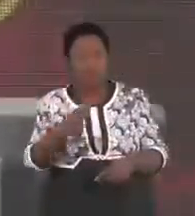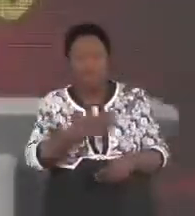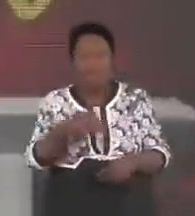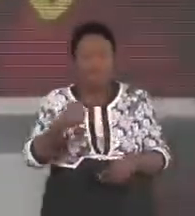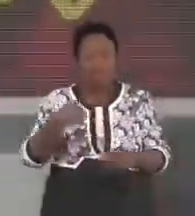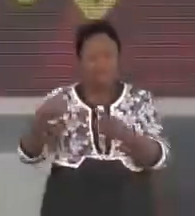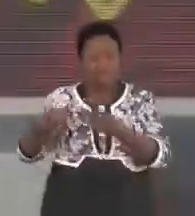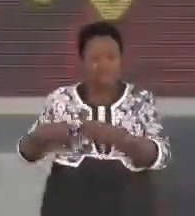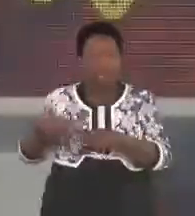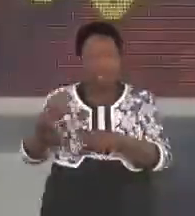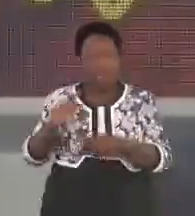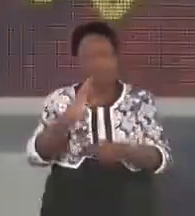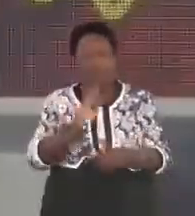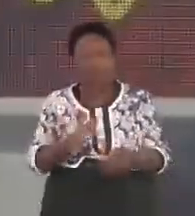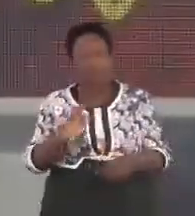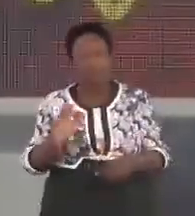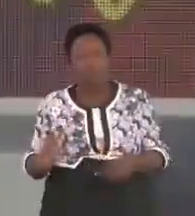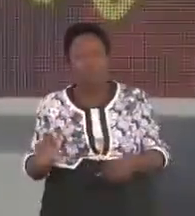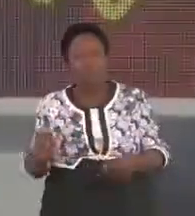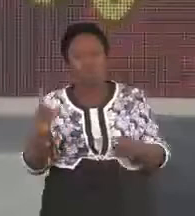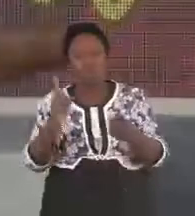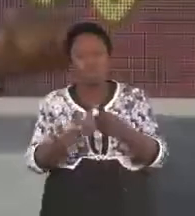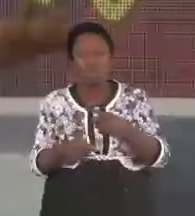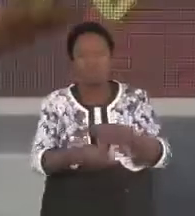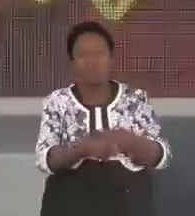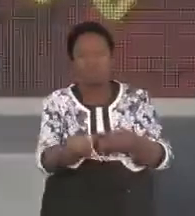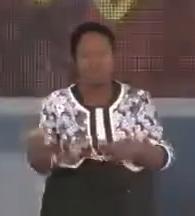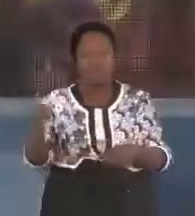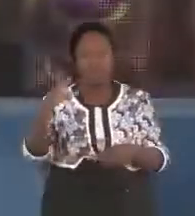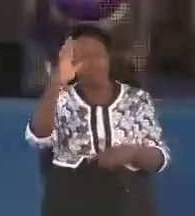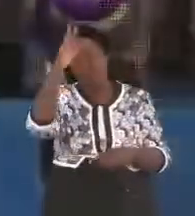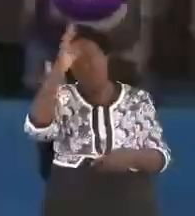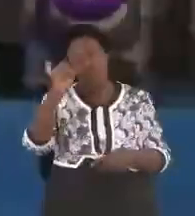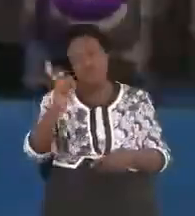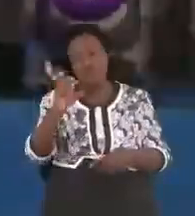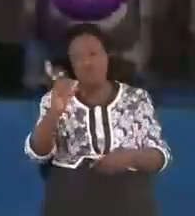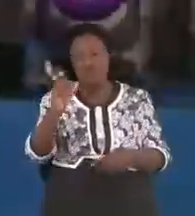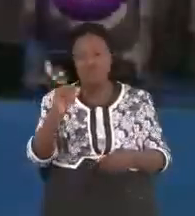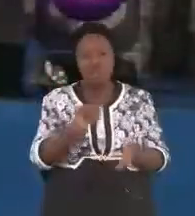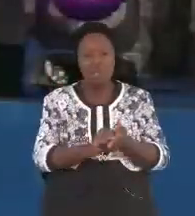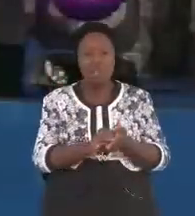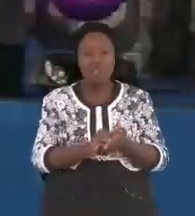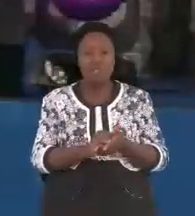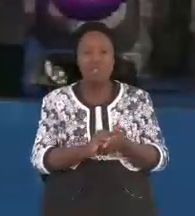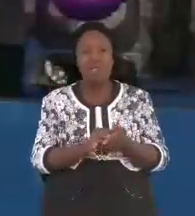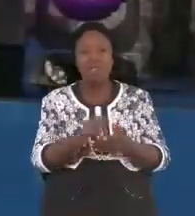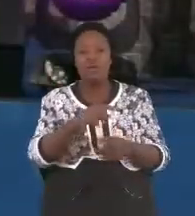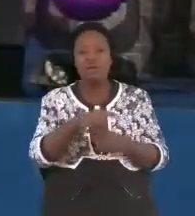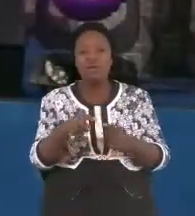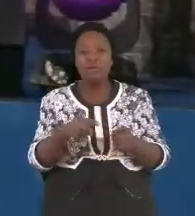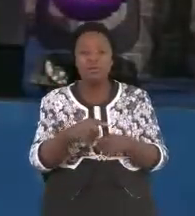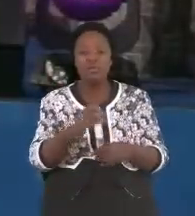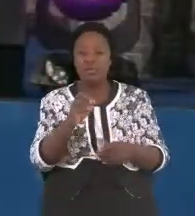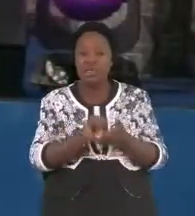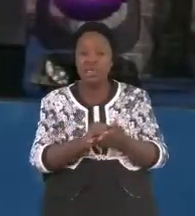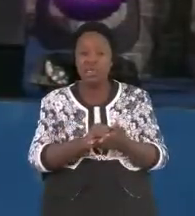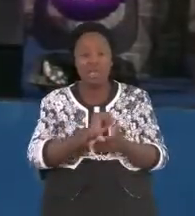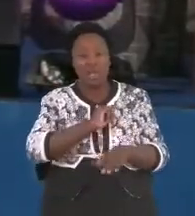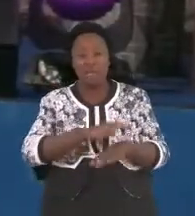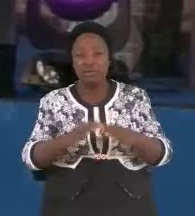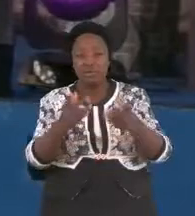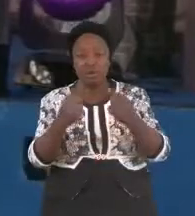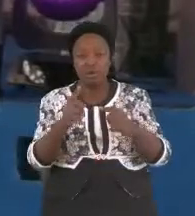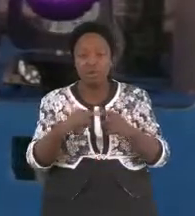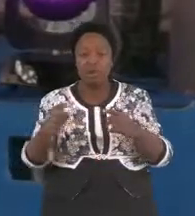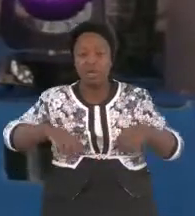of the children to their fathers, lest I come and smite the earth